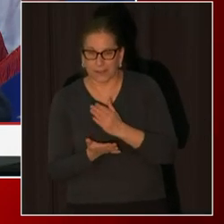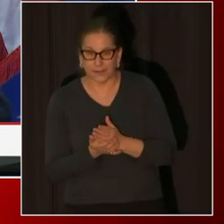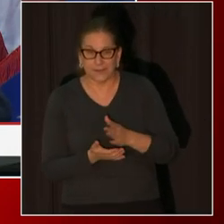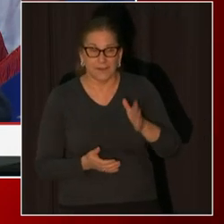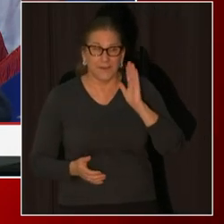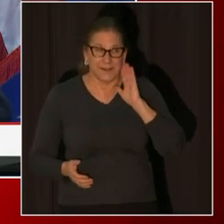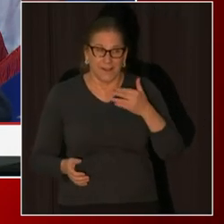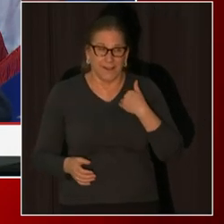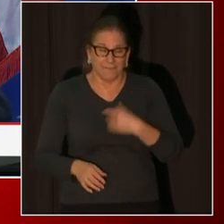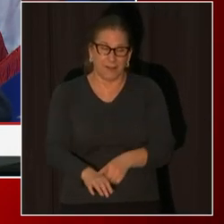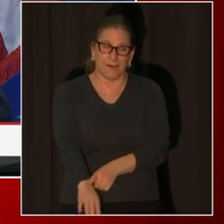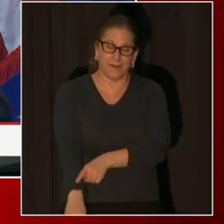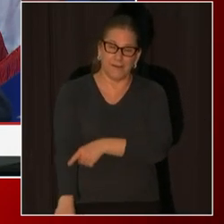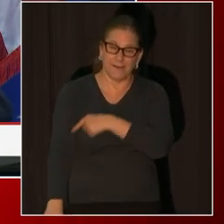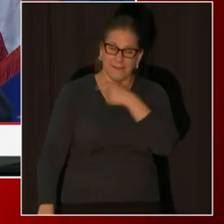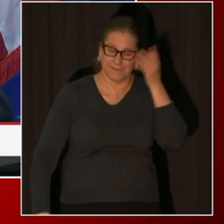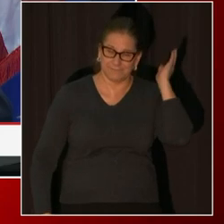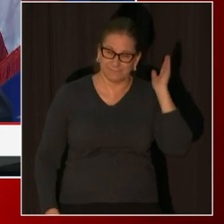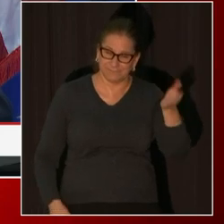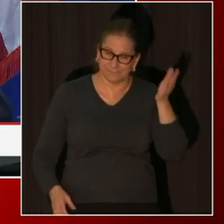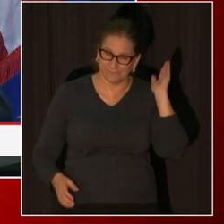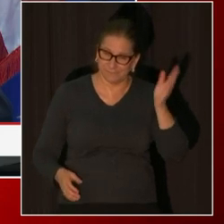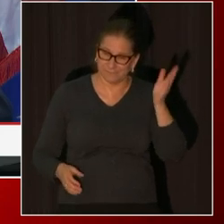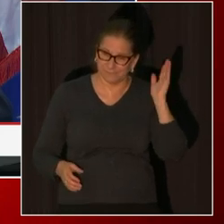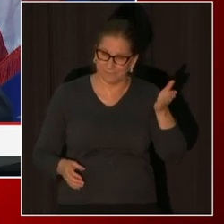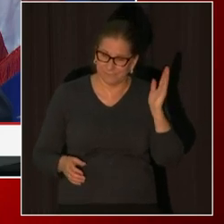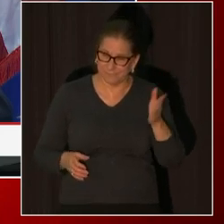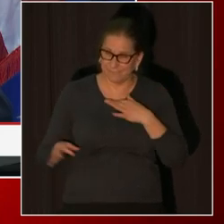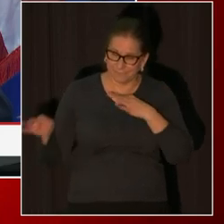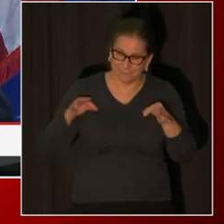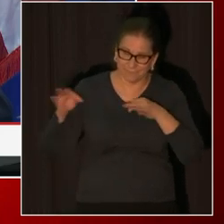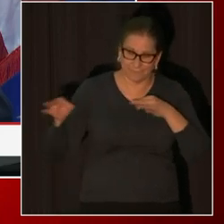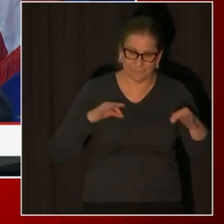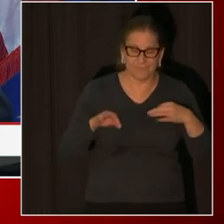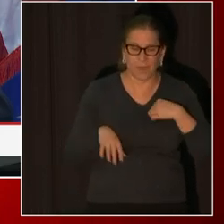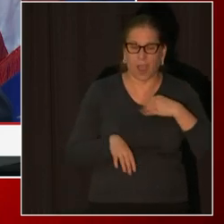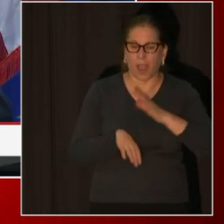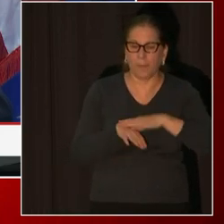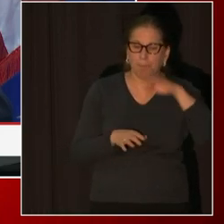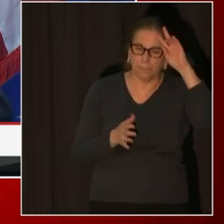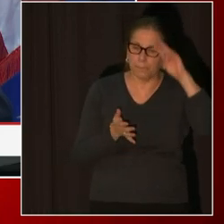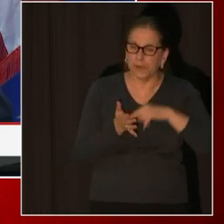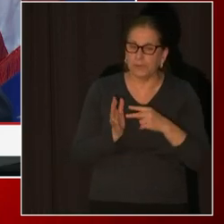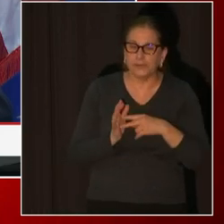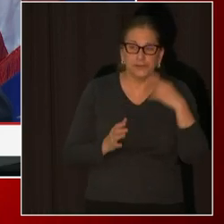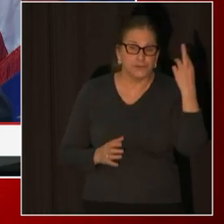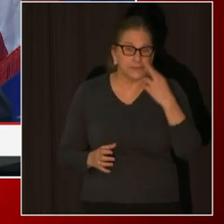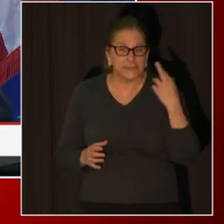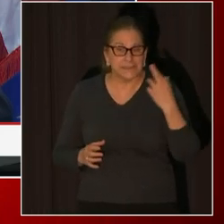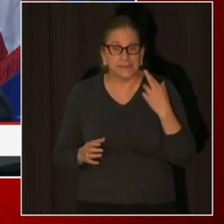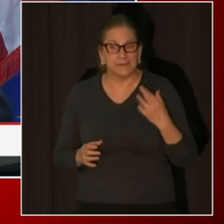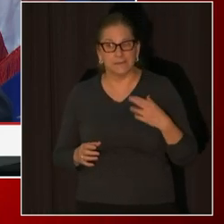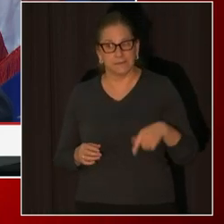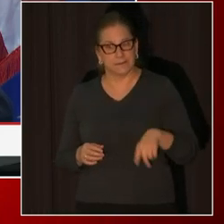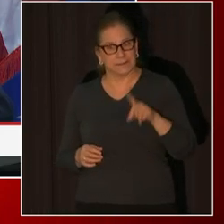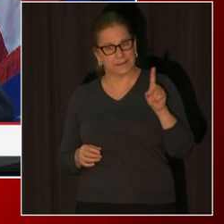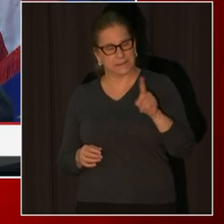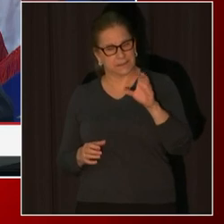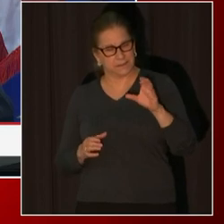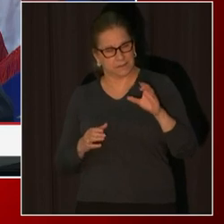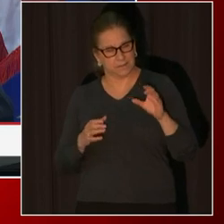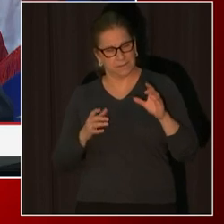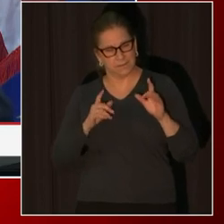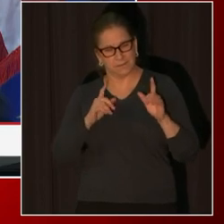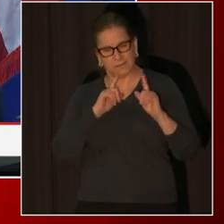purposefully so. We want to talk to you about the district's unique budget and how we built it and how we will move forward